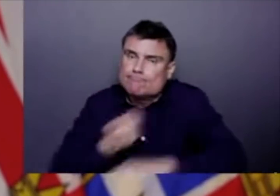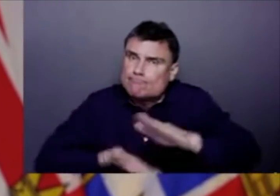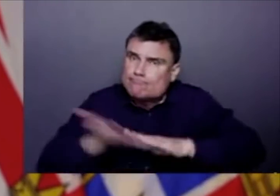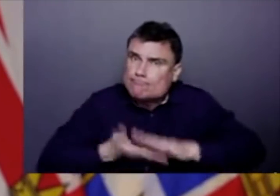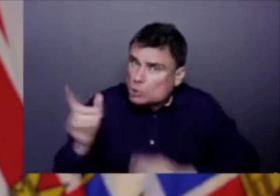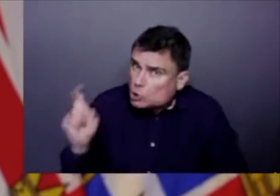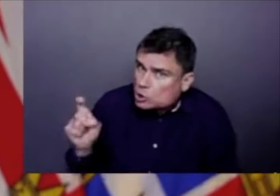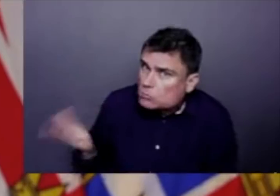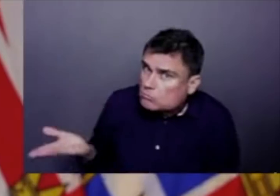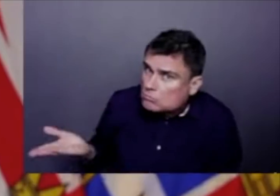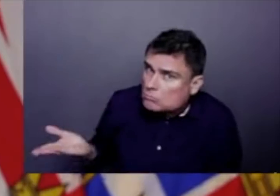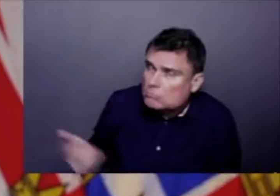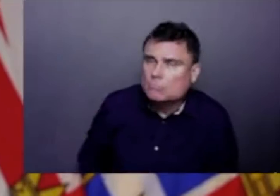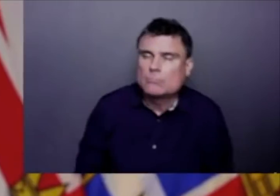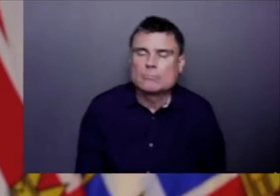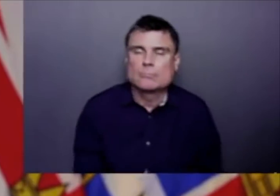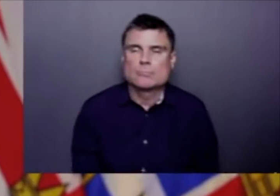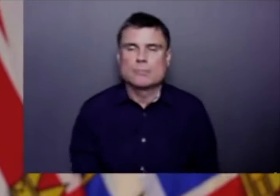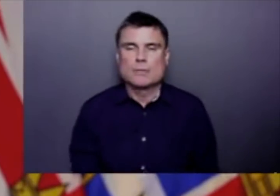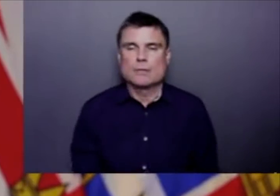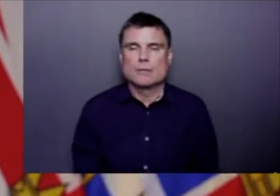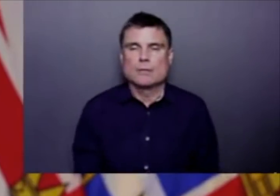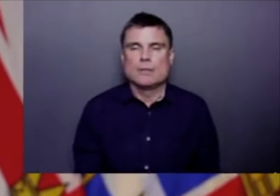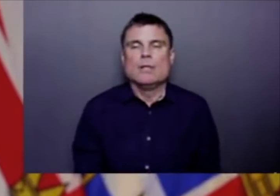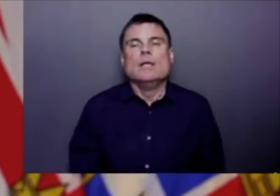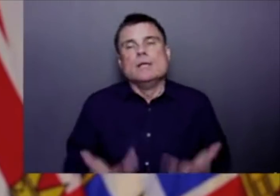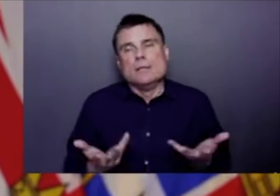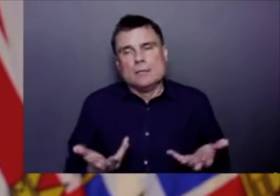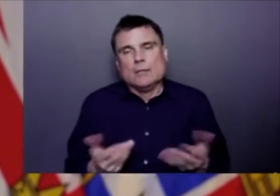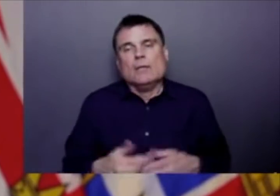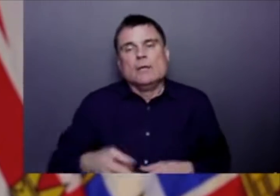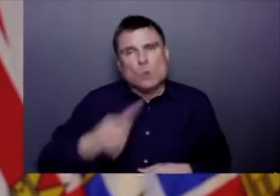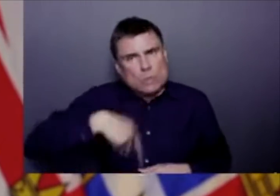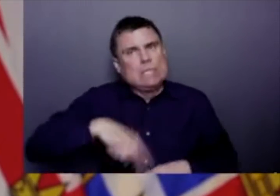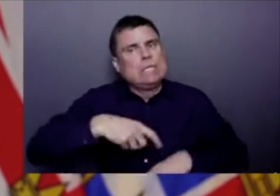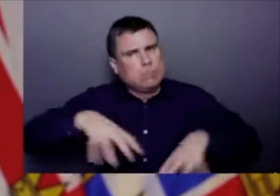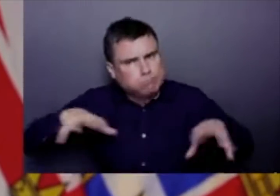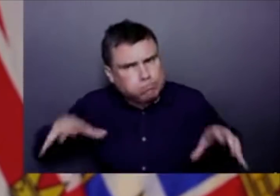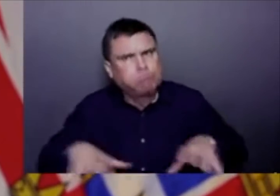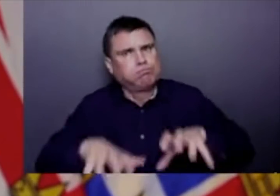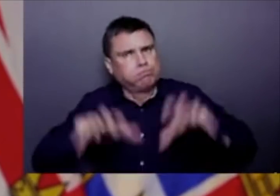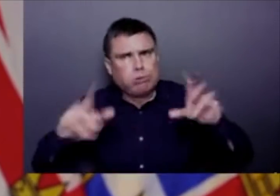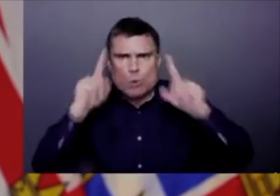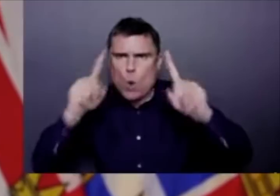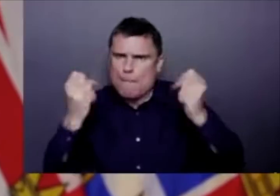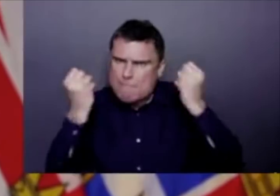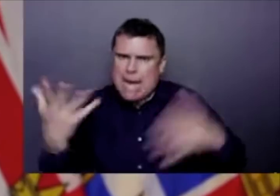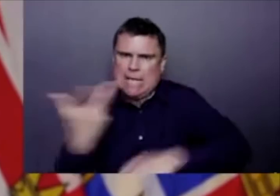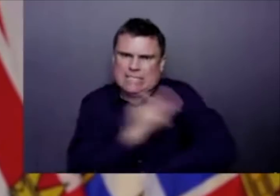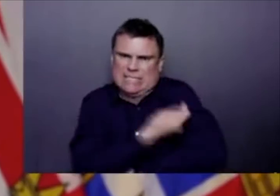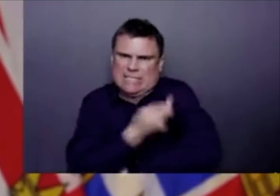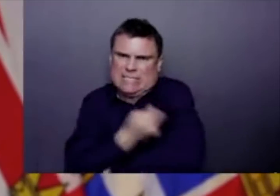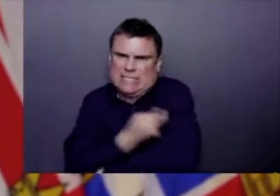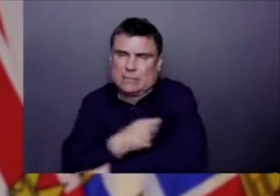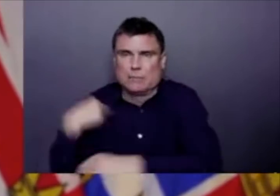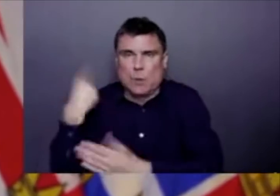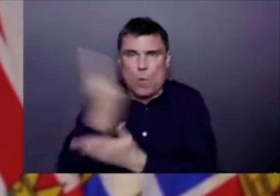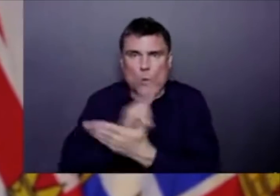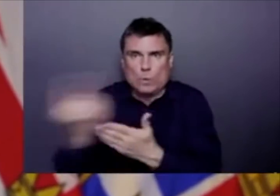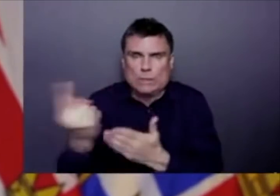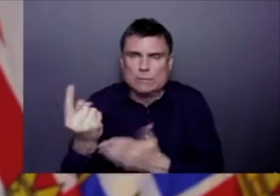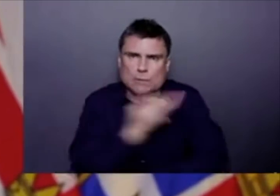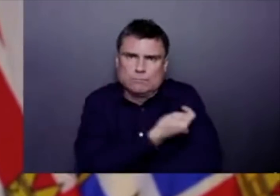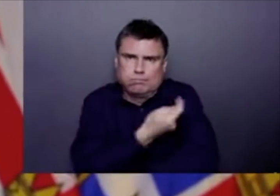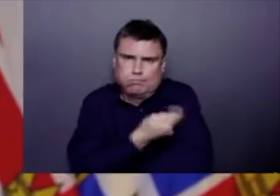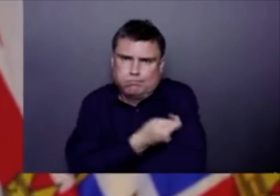of immunizations over the last week, and one of the things that we are learning is that this vaccine is fussy. Both of them. We're still